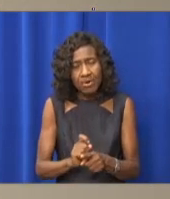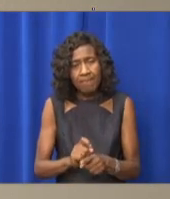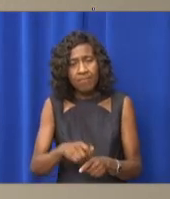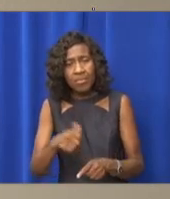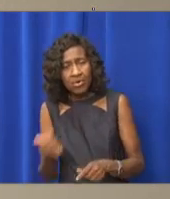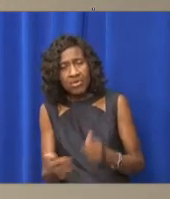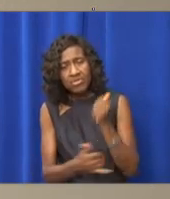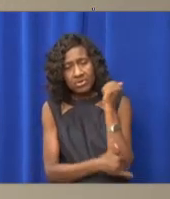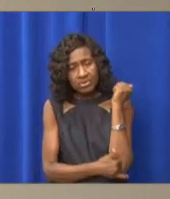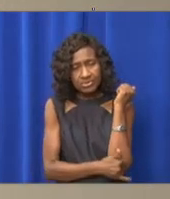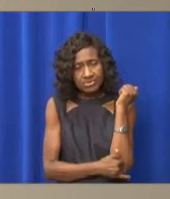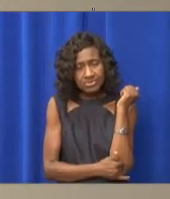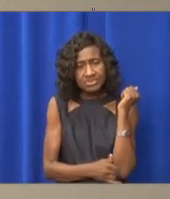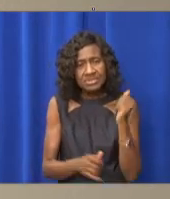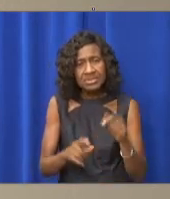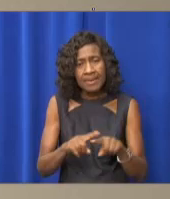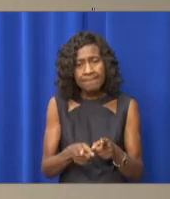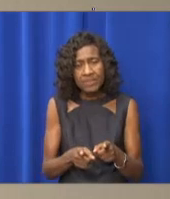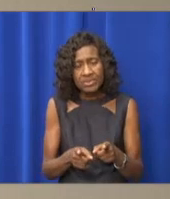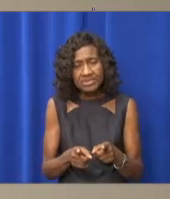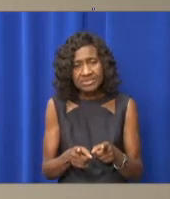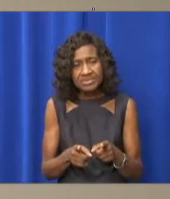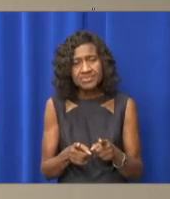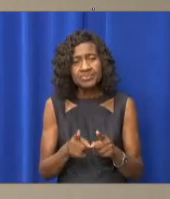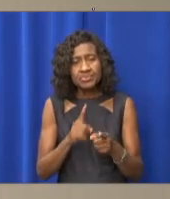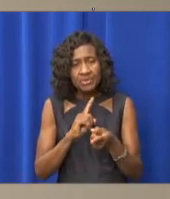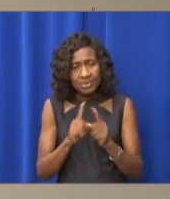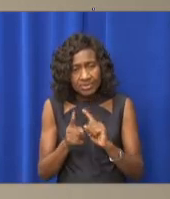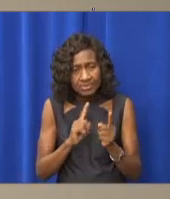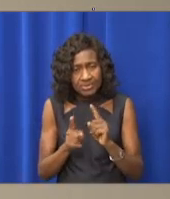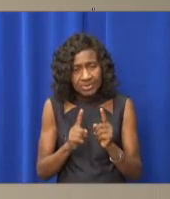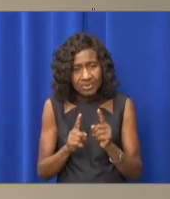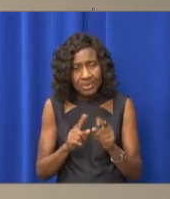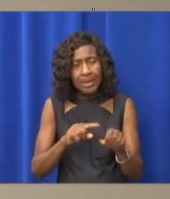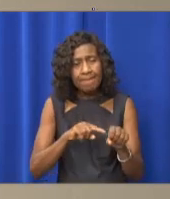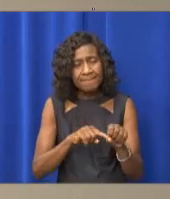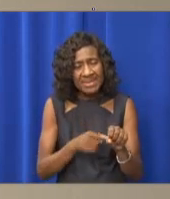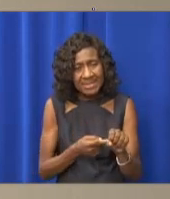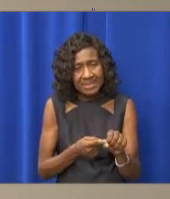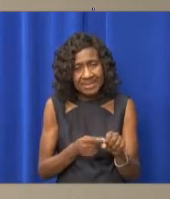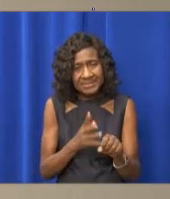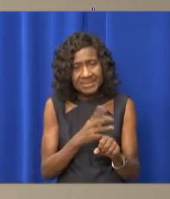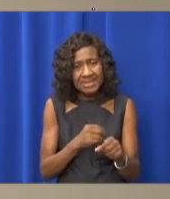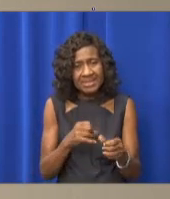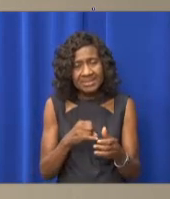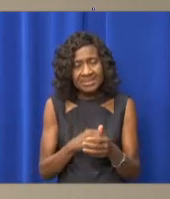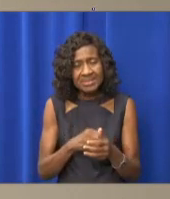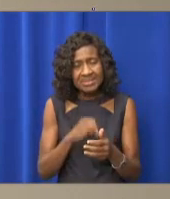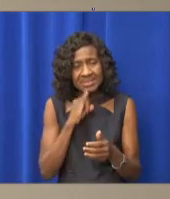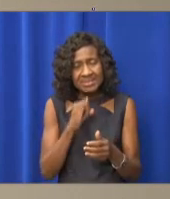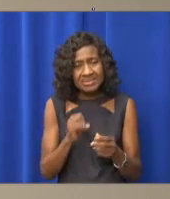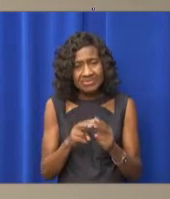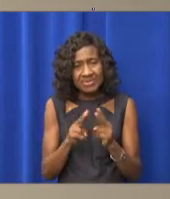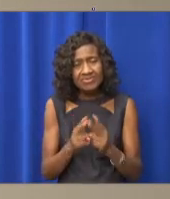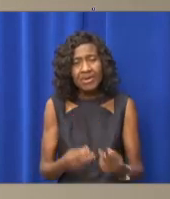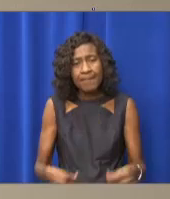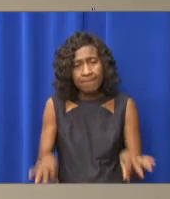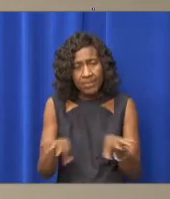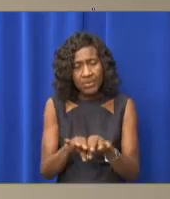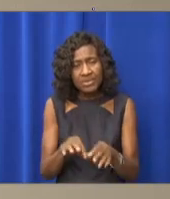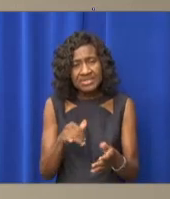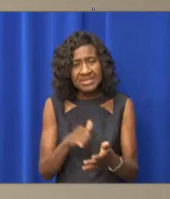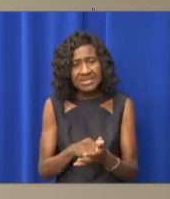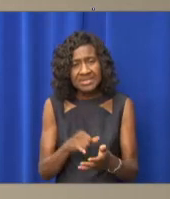But this dialogue was started, and it's most important that it actually started. So if